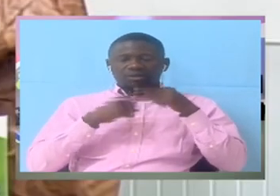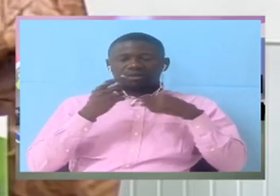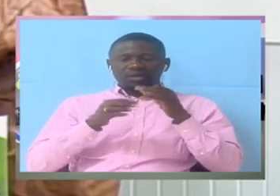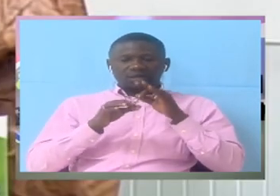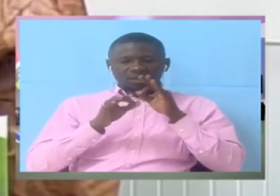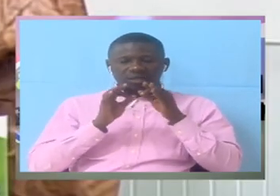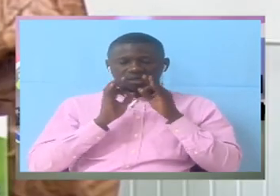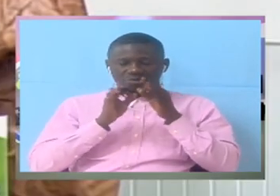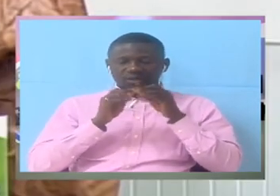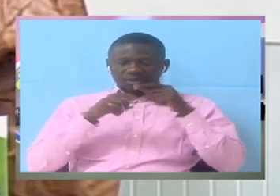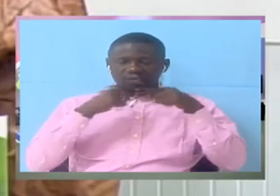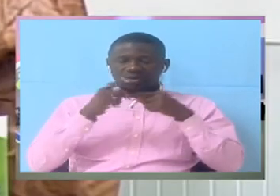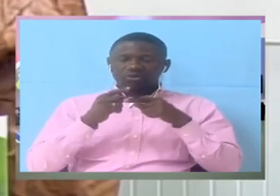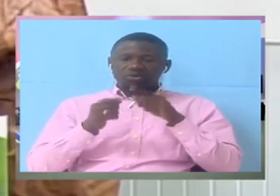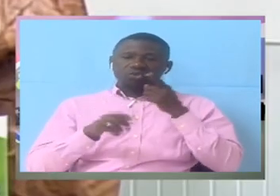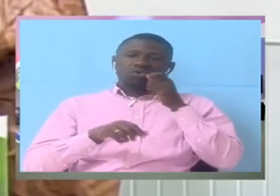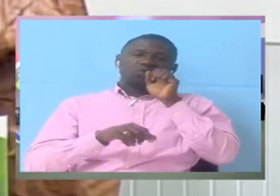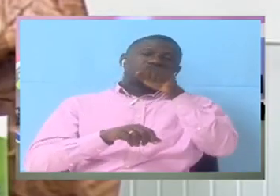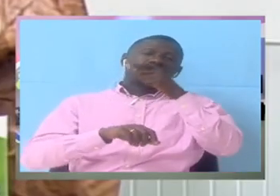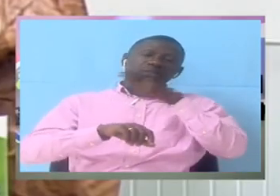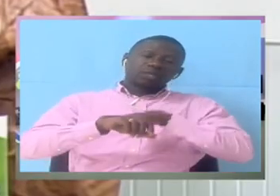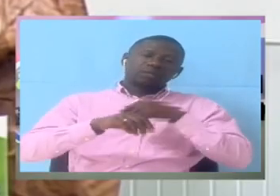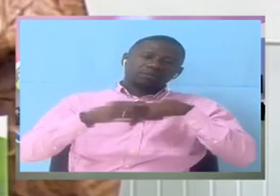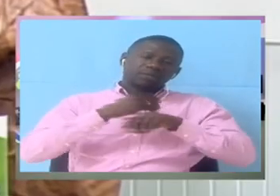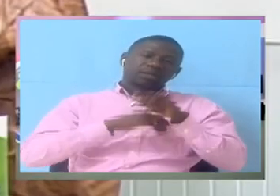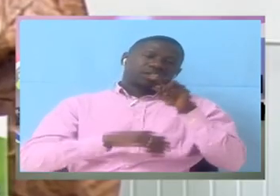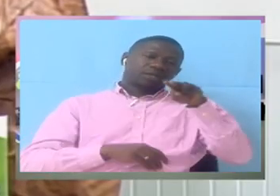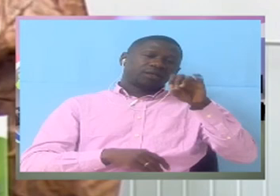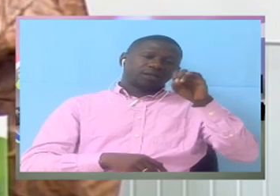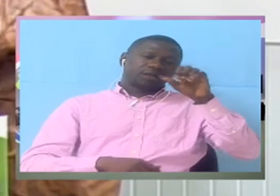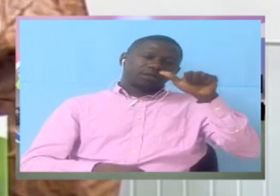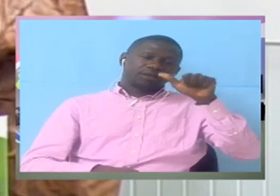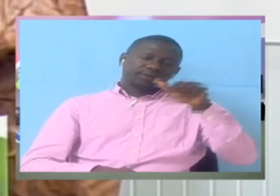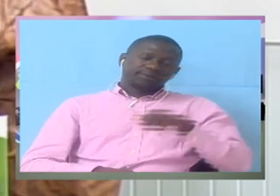kudo fana bi jere bela flaka min fontoli watu mina albesiring NIA.